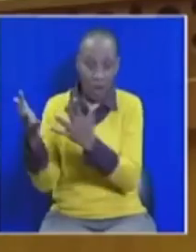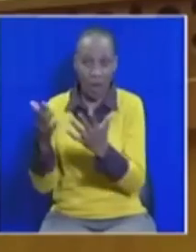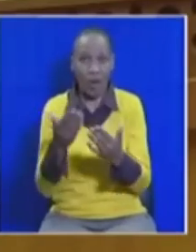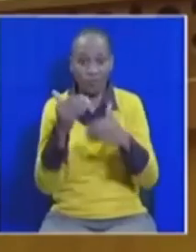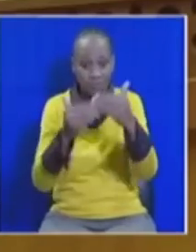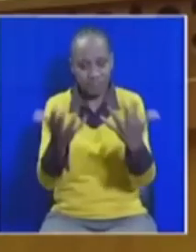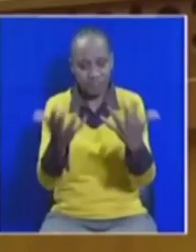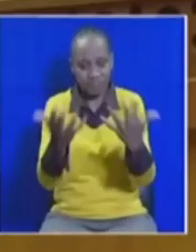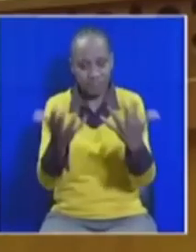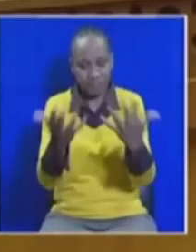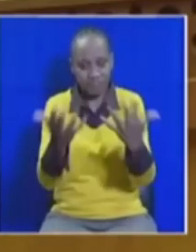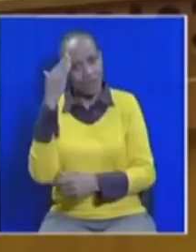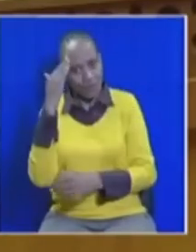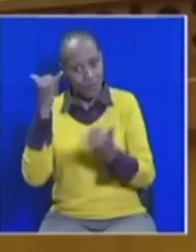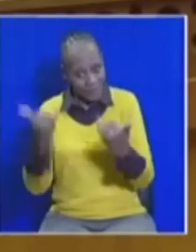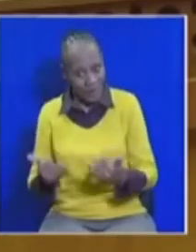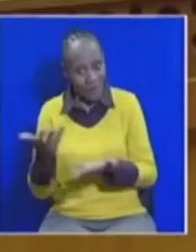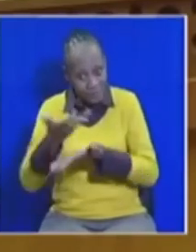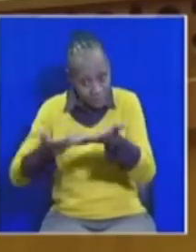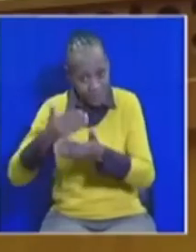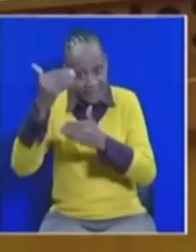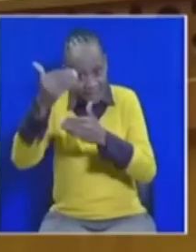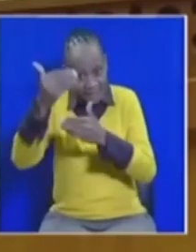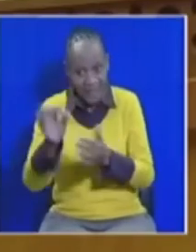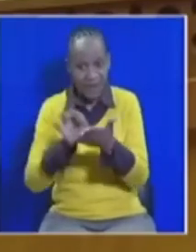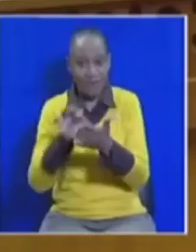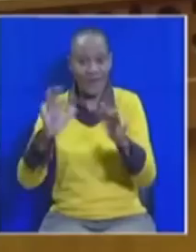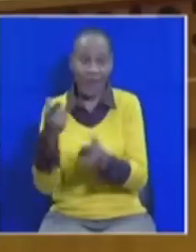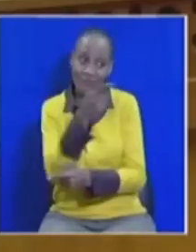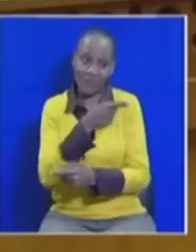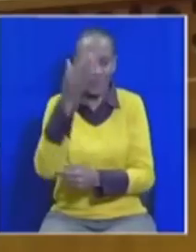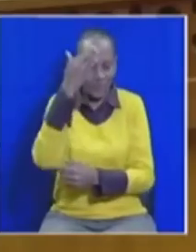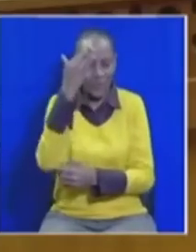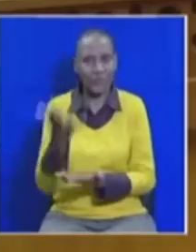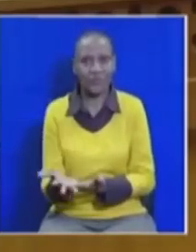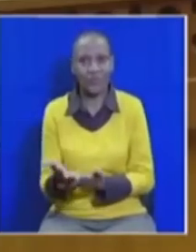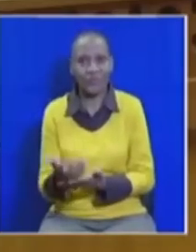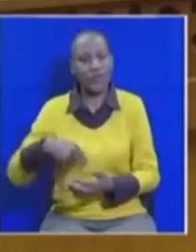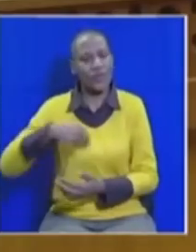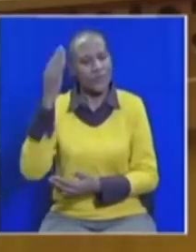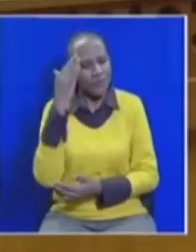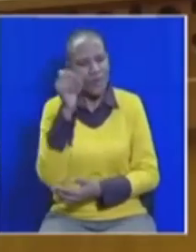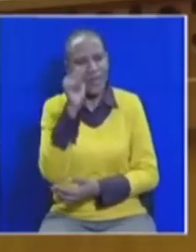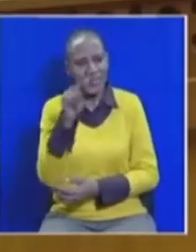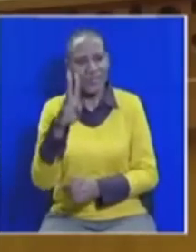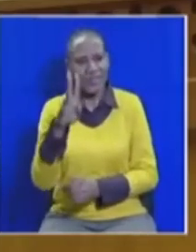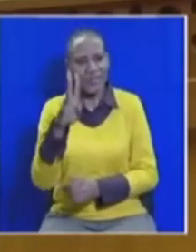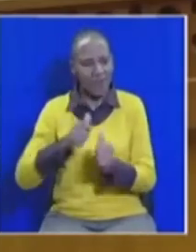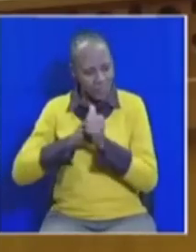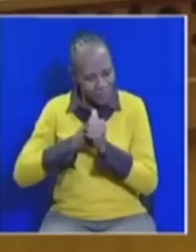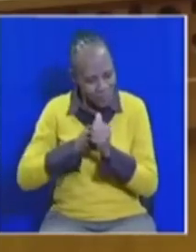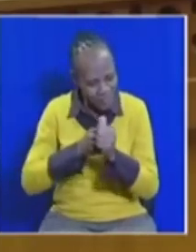they will vote this afternoon. We know that the ANC will fall in line behind President